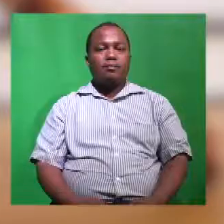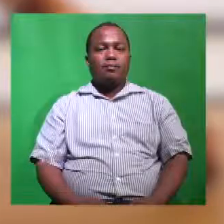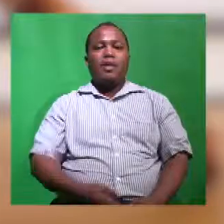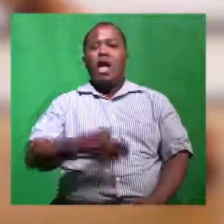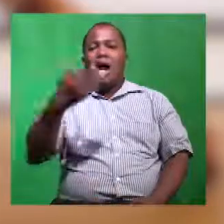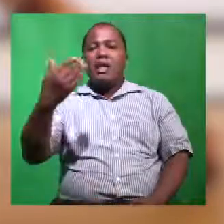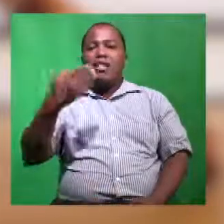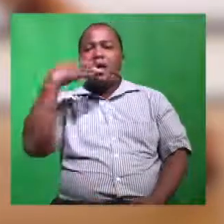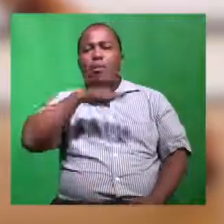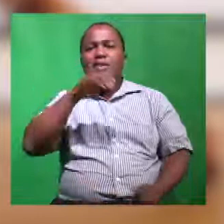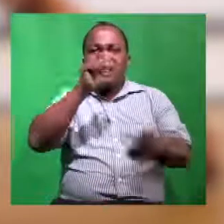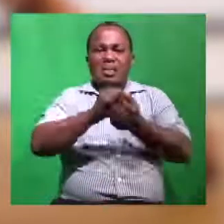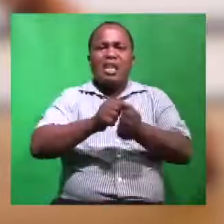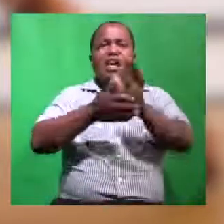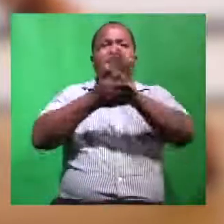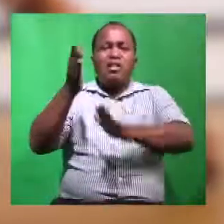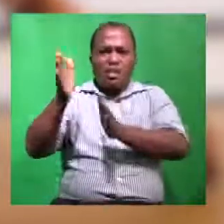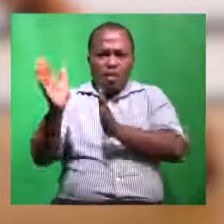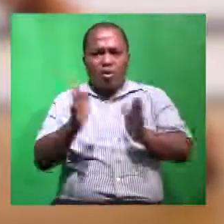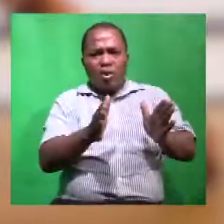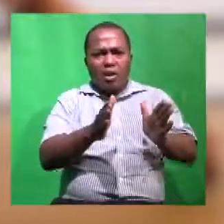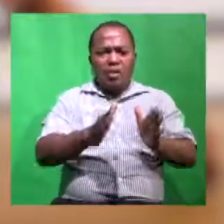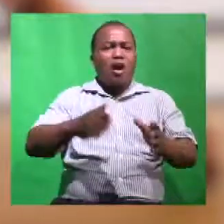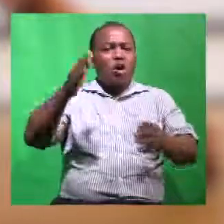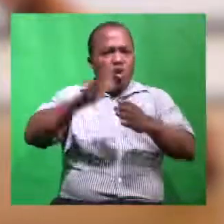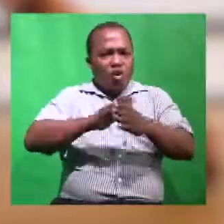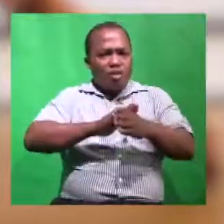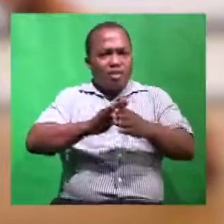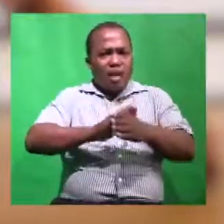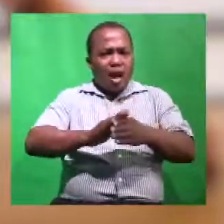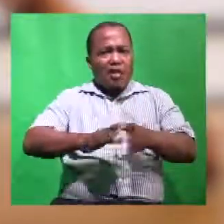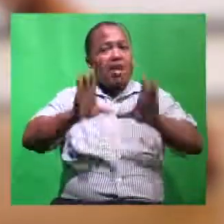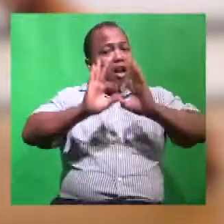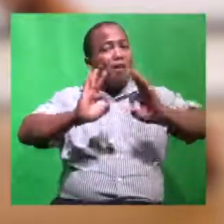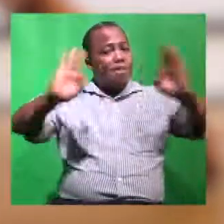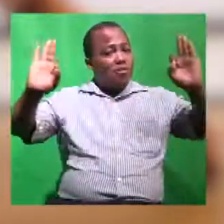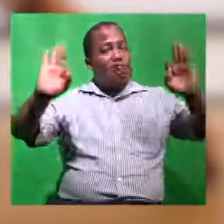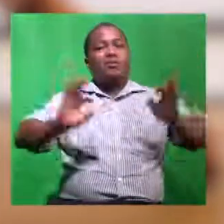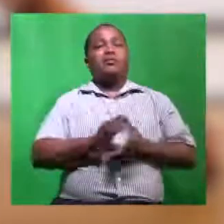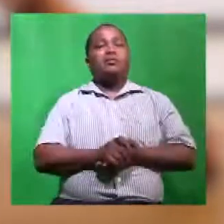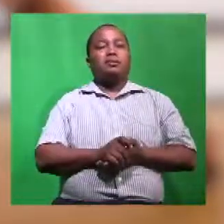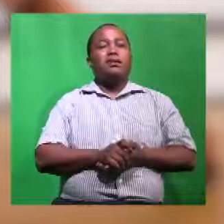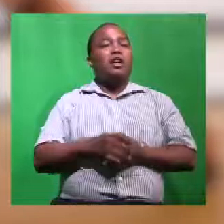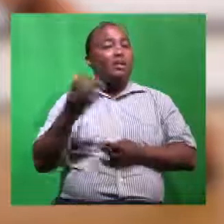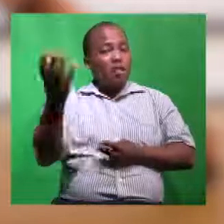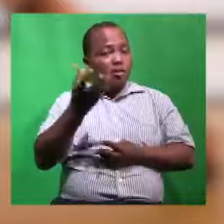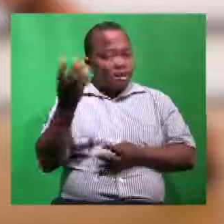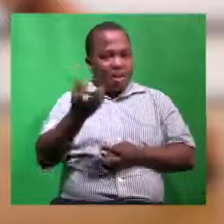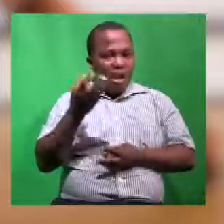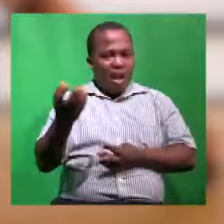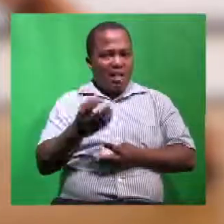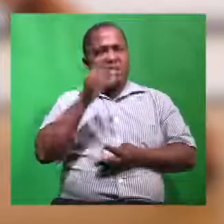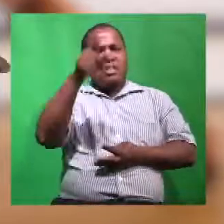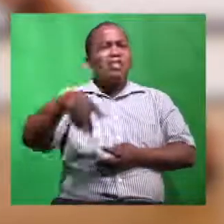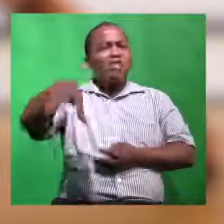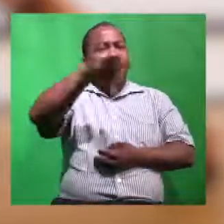Another important thing, to establish a social program concerning the improvement of life standard. Life standard has to be improved, especially dealing with